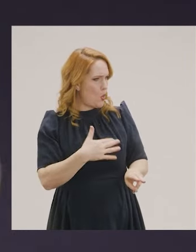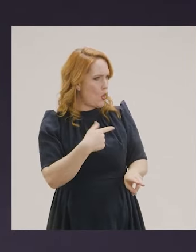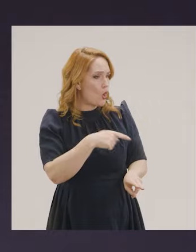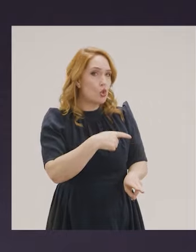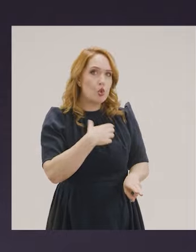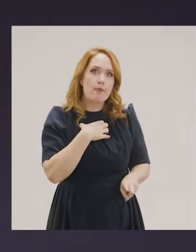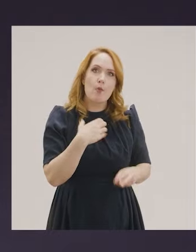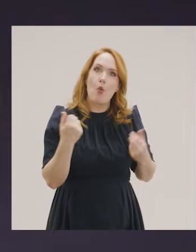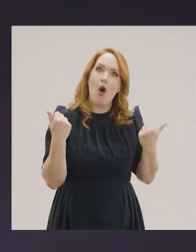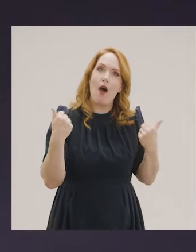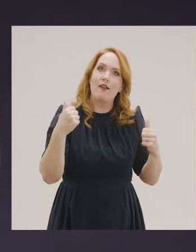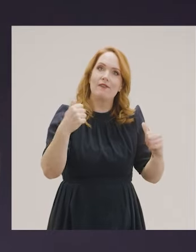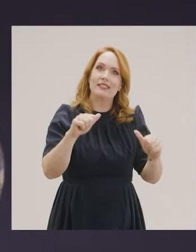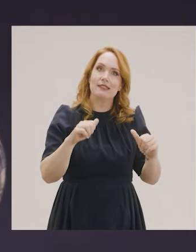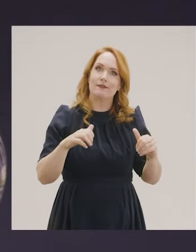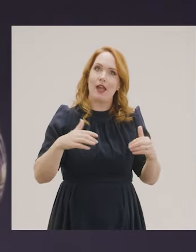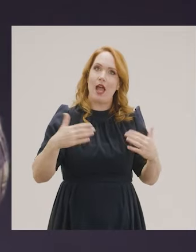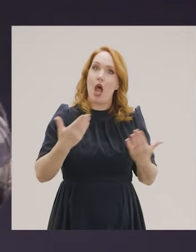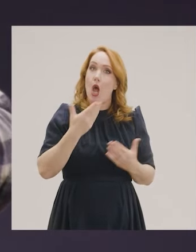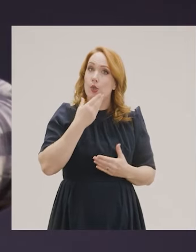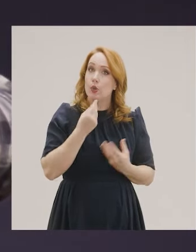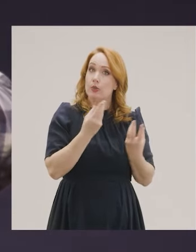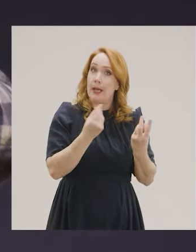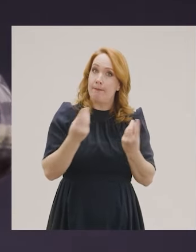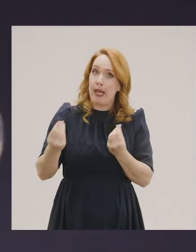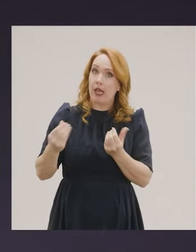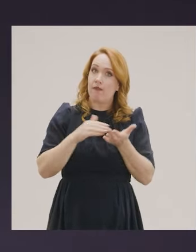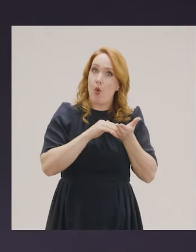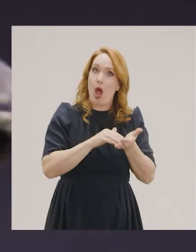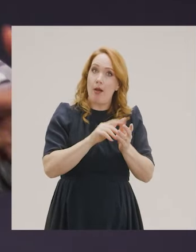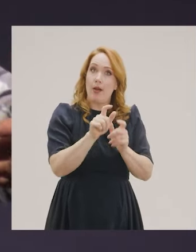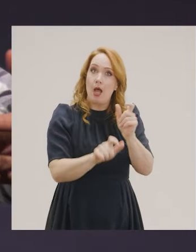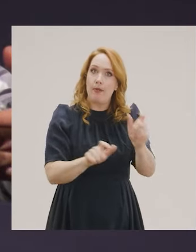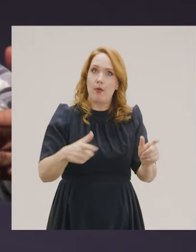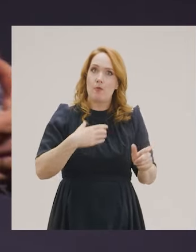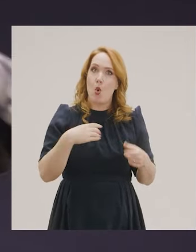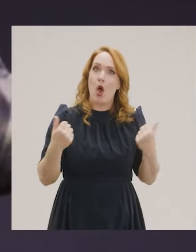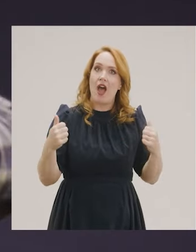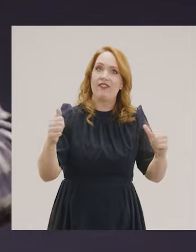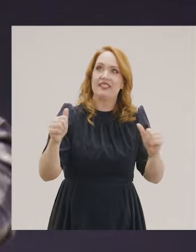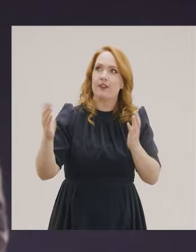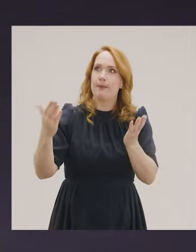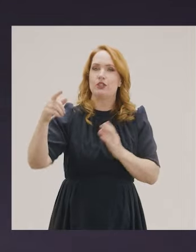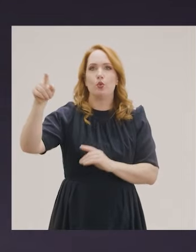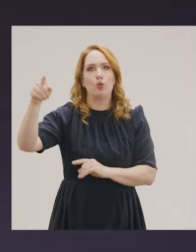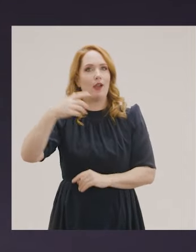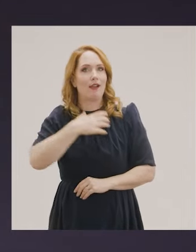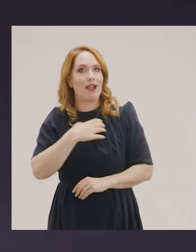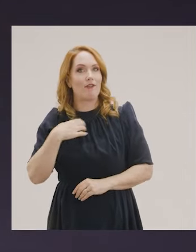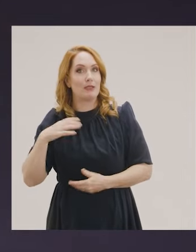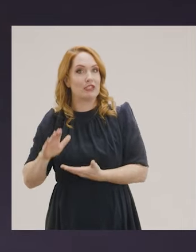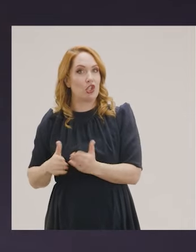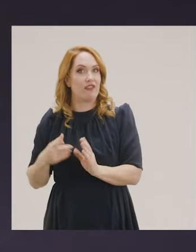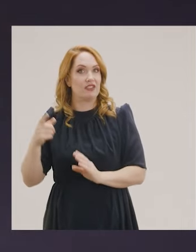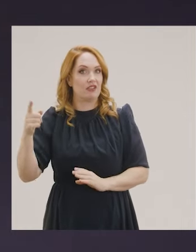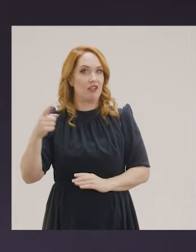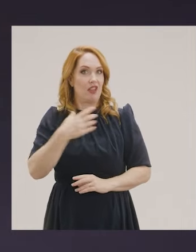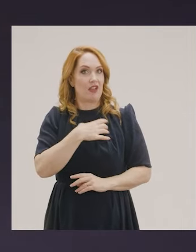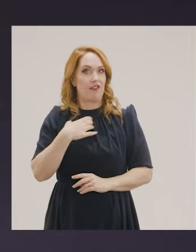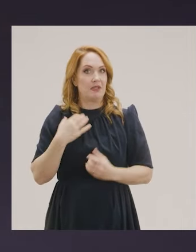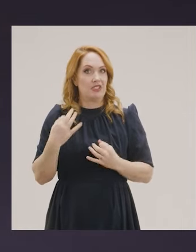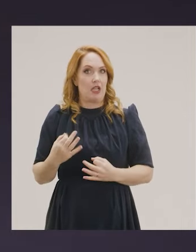said, you are being more effective in the ways that you're using money to help people than we are in some of our services. So we would like